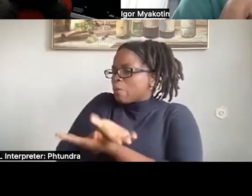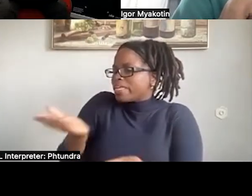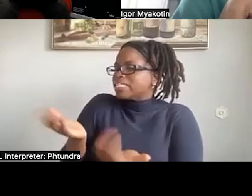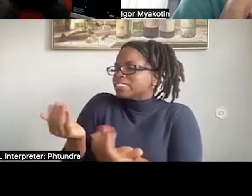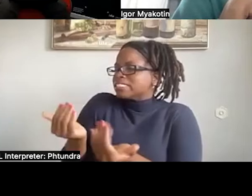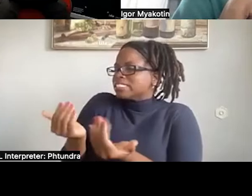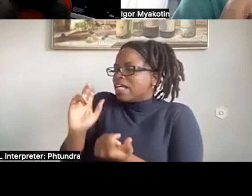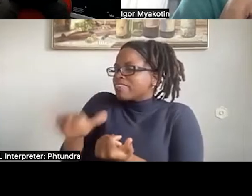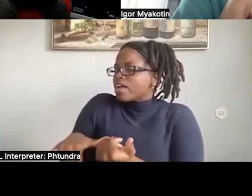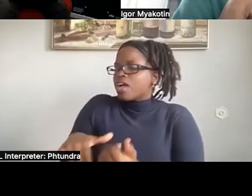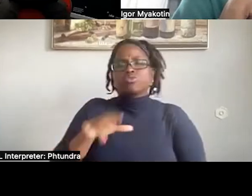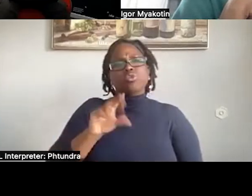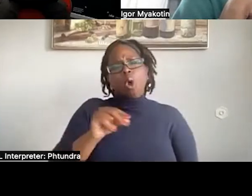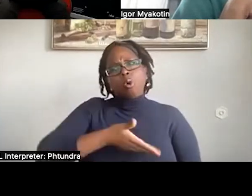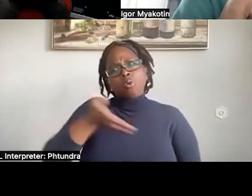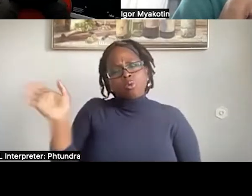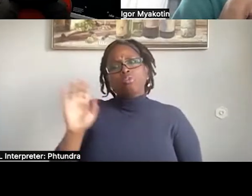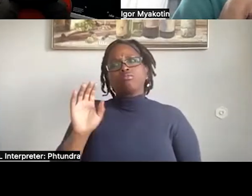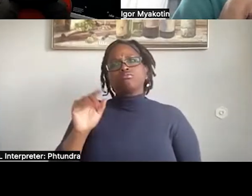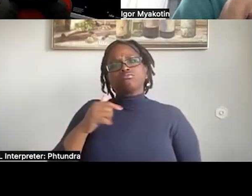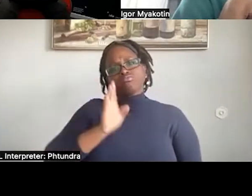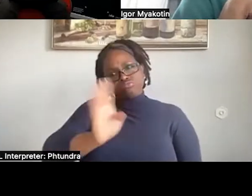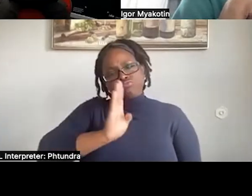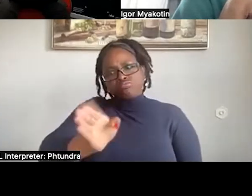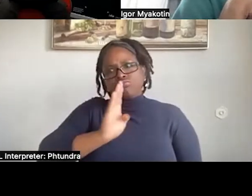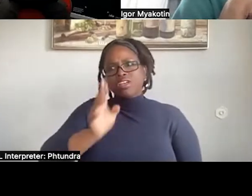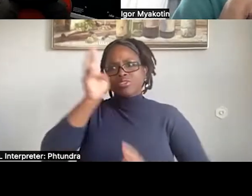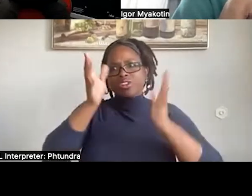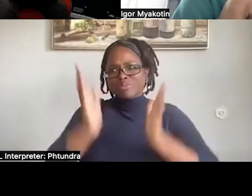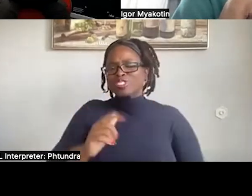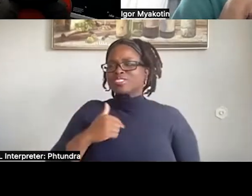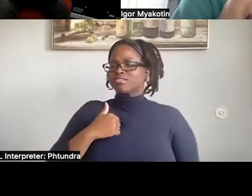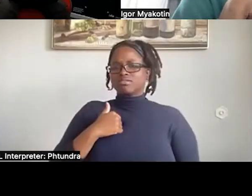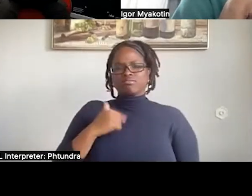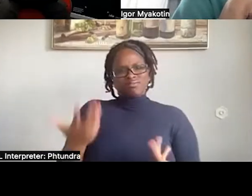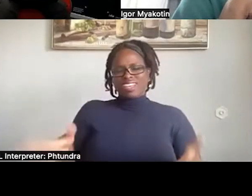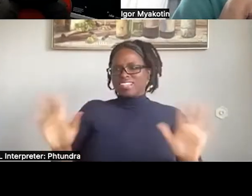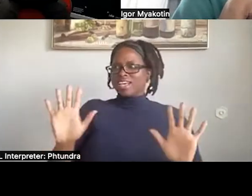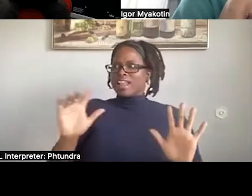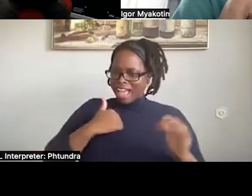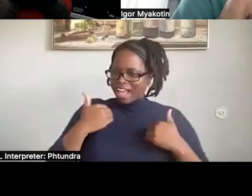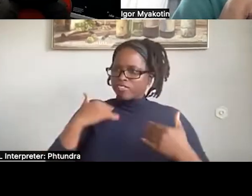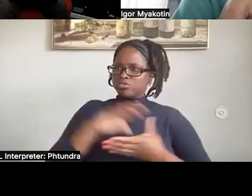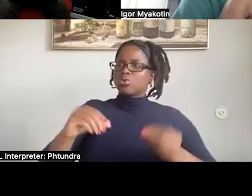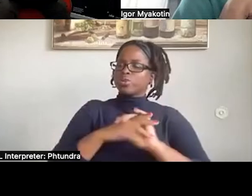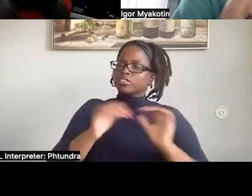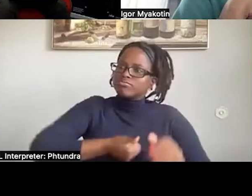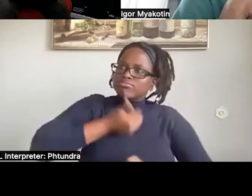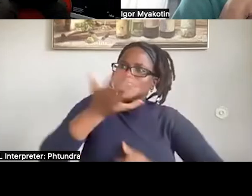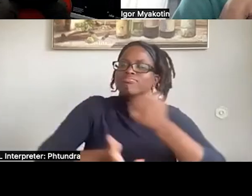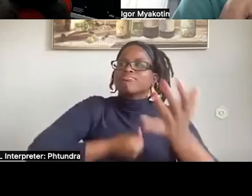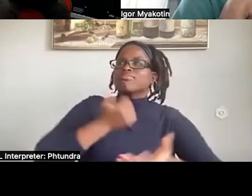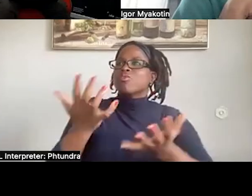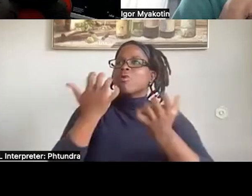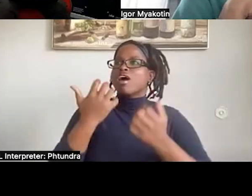to me, not funders, producers, talk to me as a creative person who can tell stories and can tell maybe a different